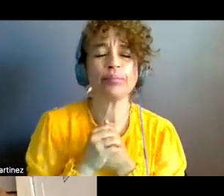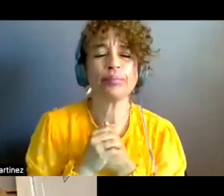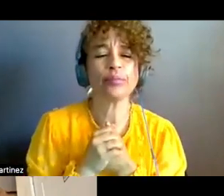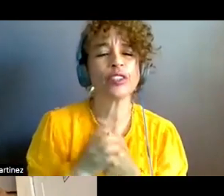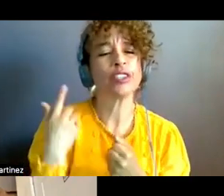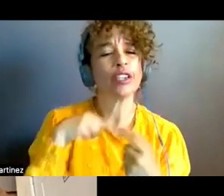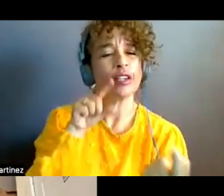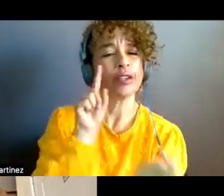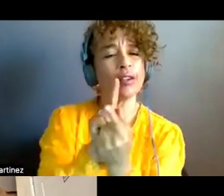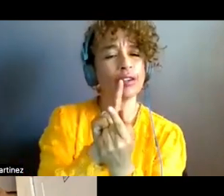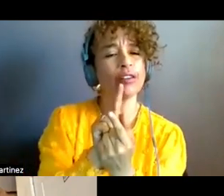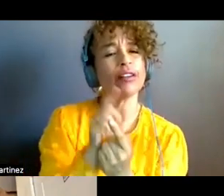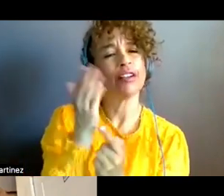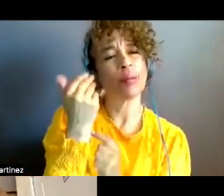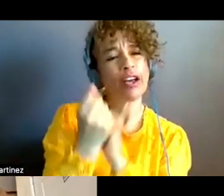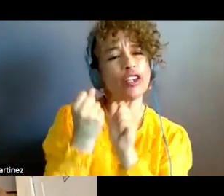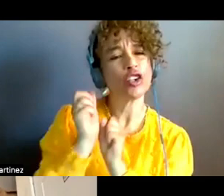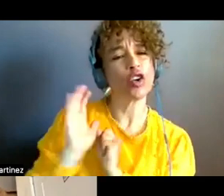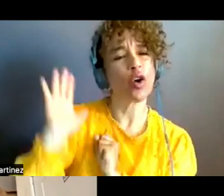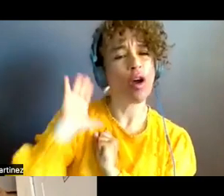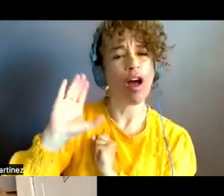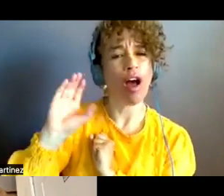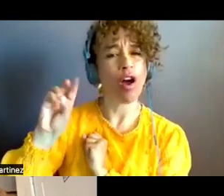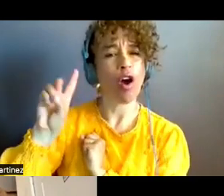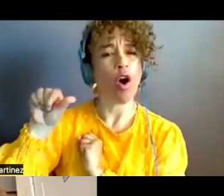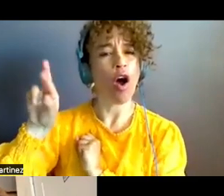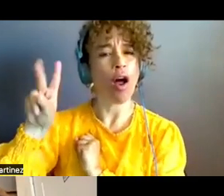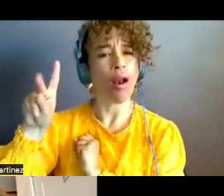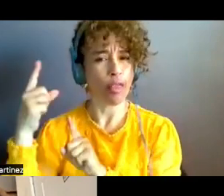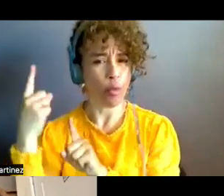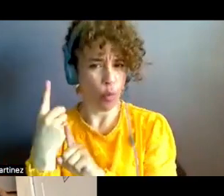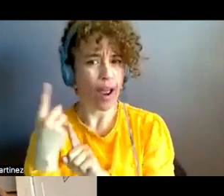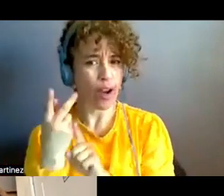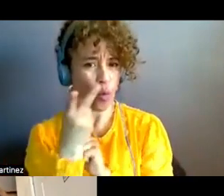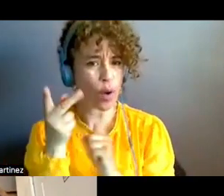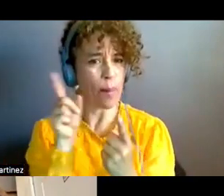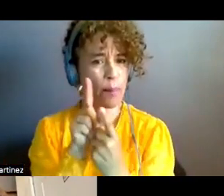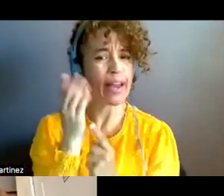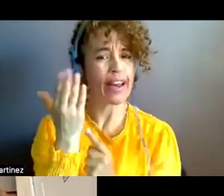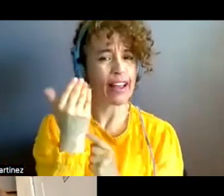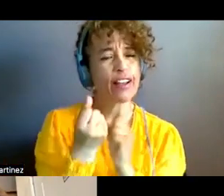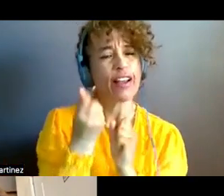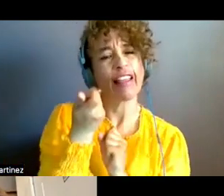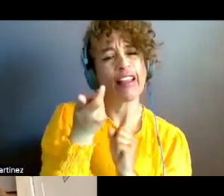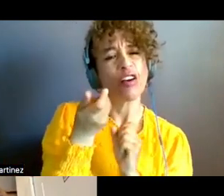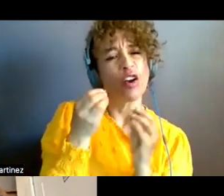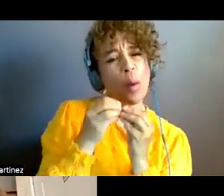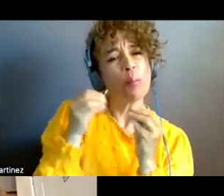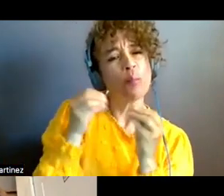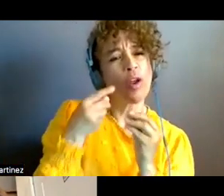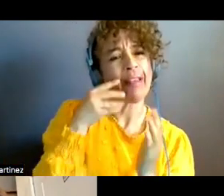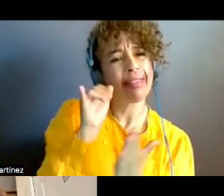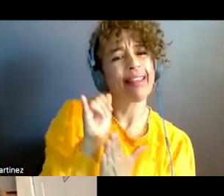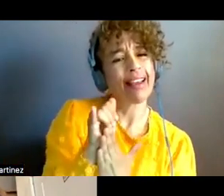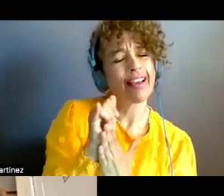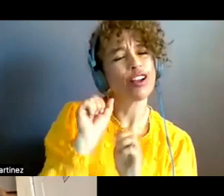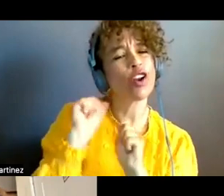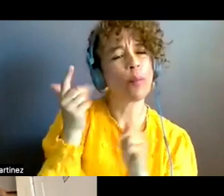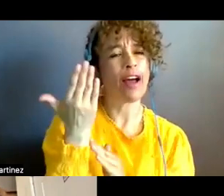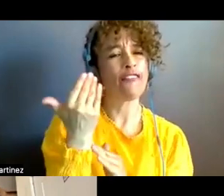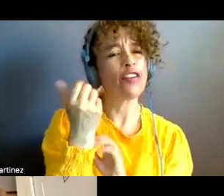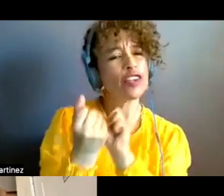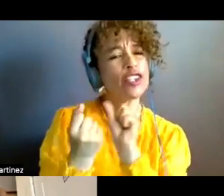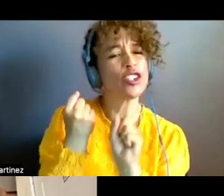Well, we met about, 15 years ago or longer? Is that right, do you think? Yes, maybe a little bit more than that, over 15 years